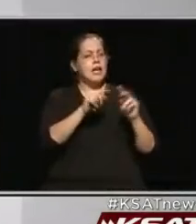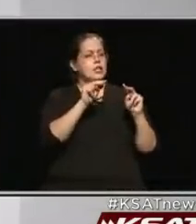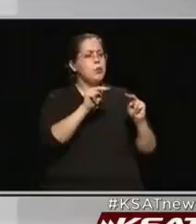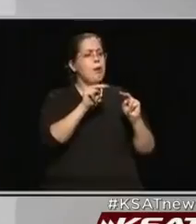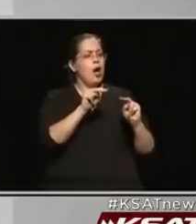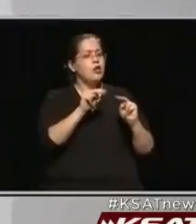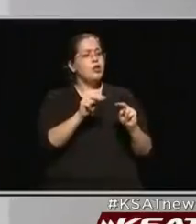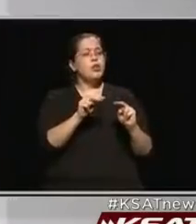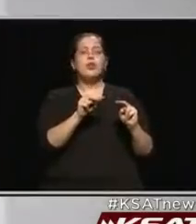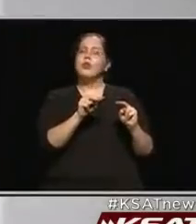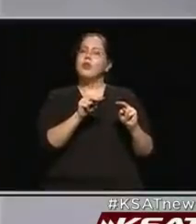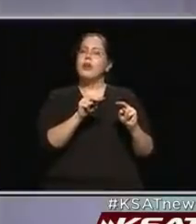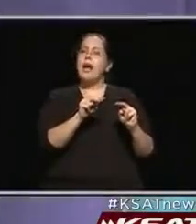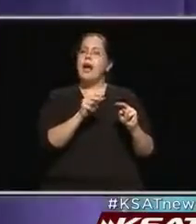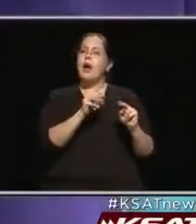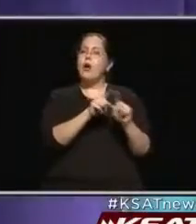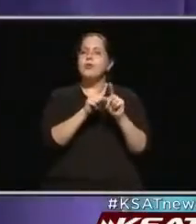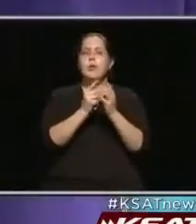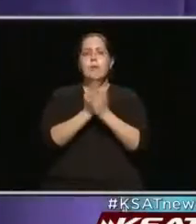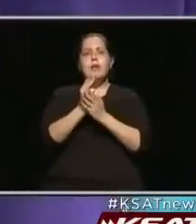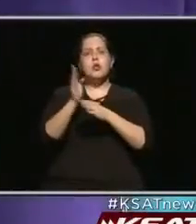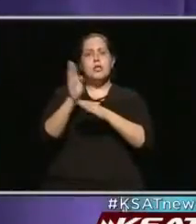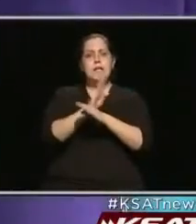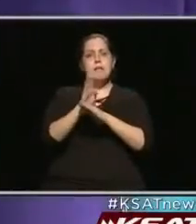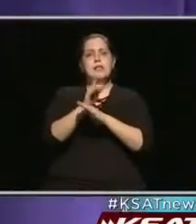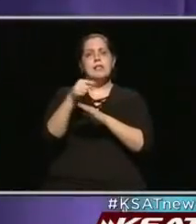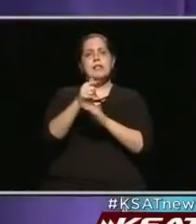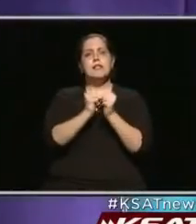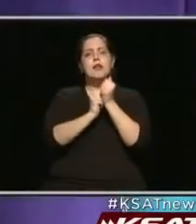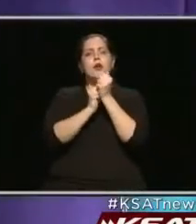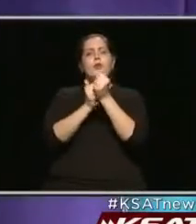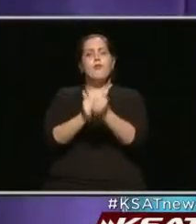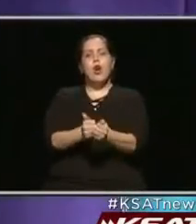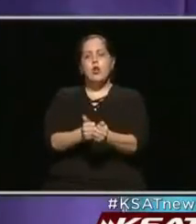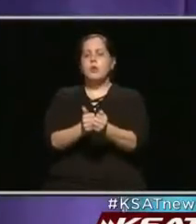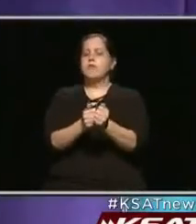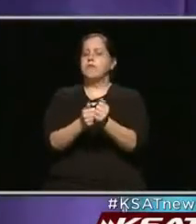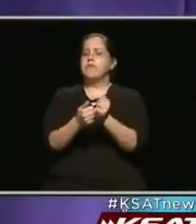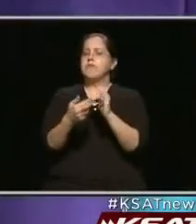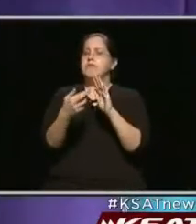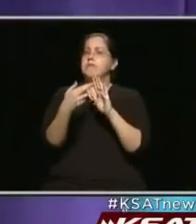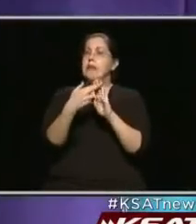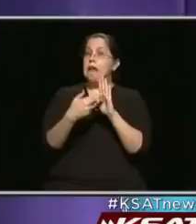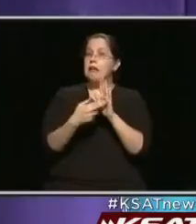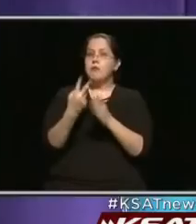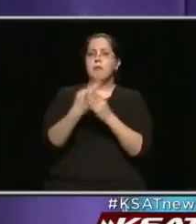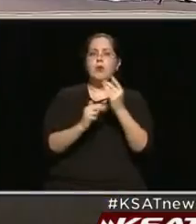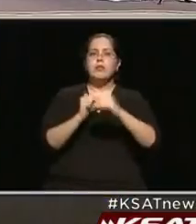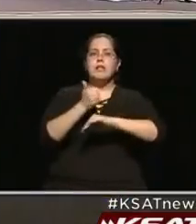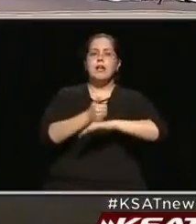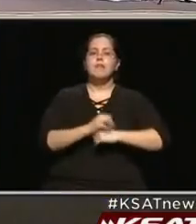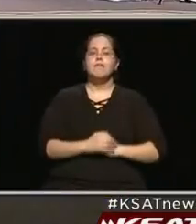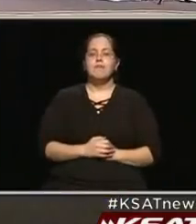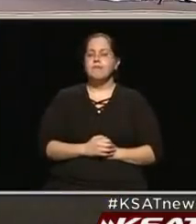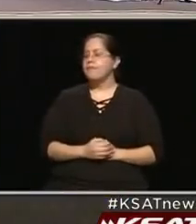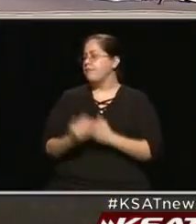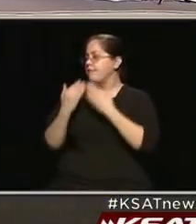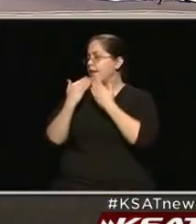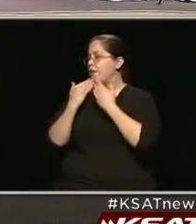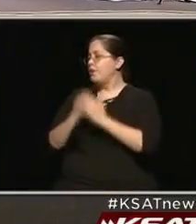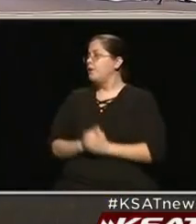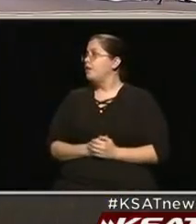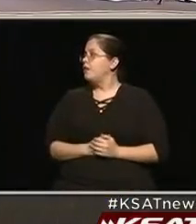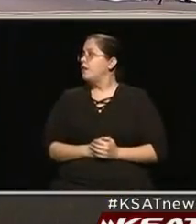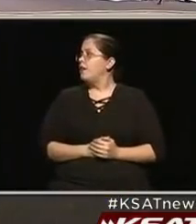to make sure that the businesses are following the guidelines of what we both set out. Right, thank you, Judge.